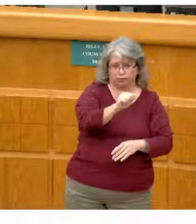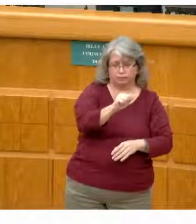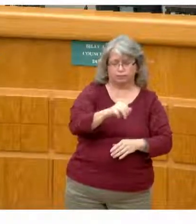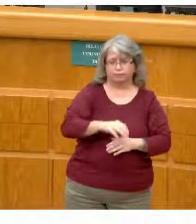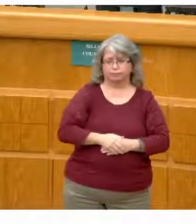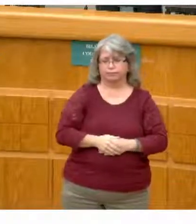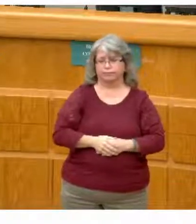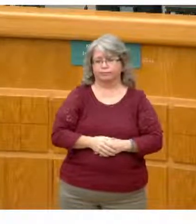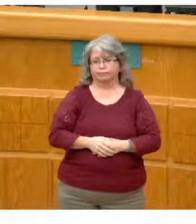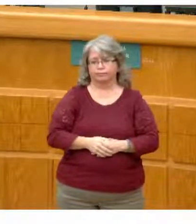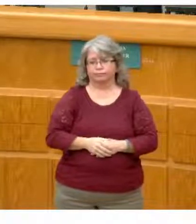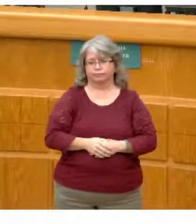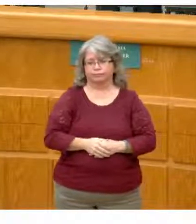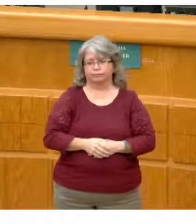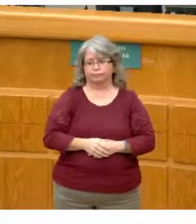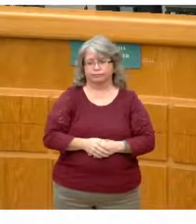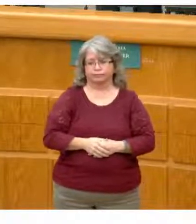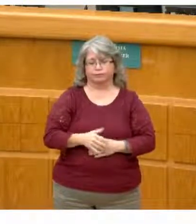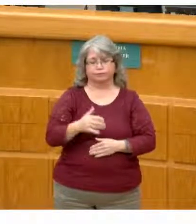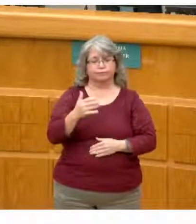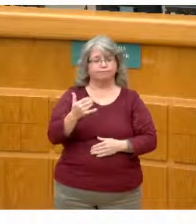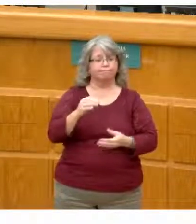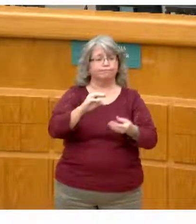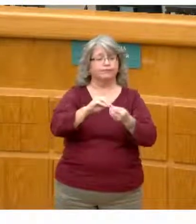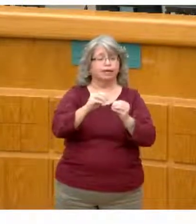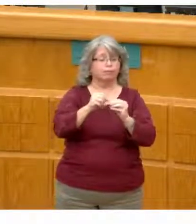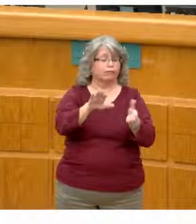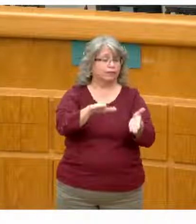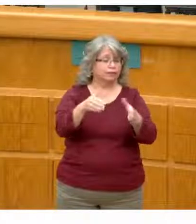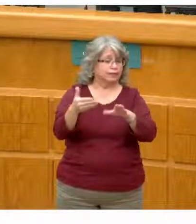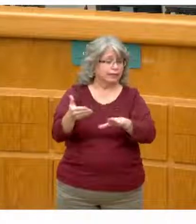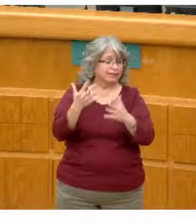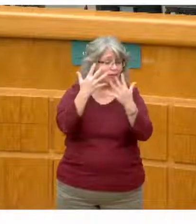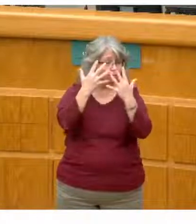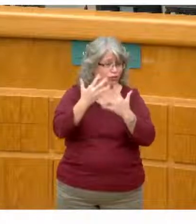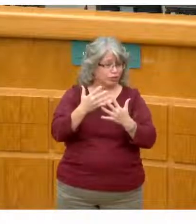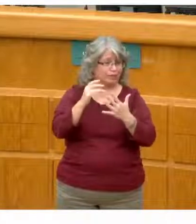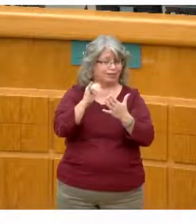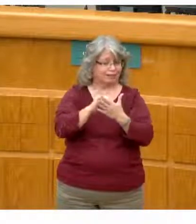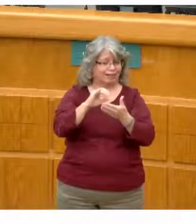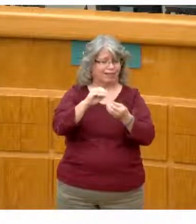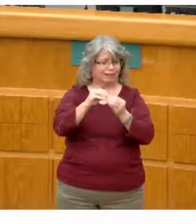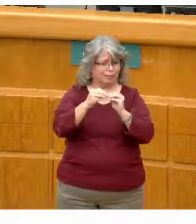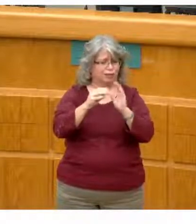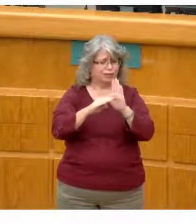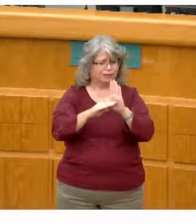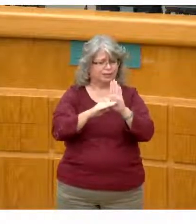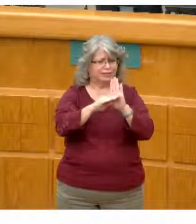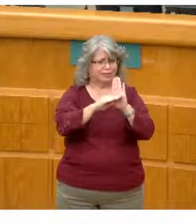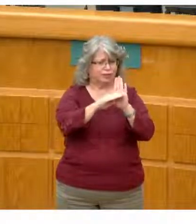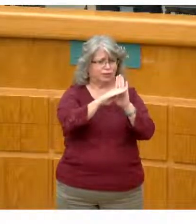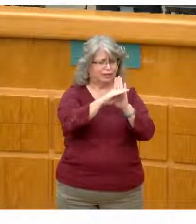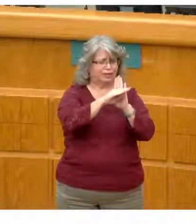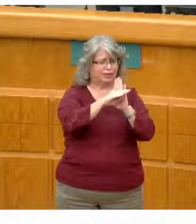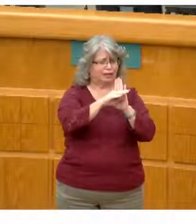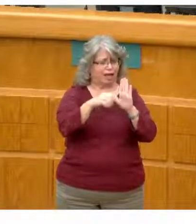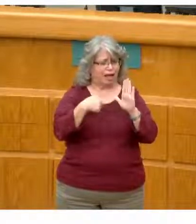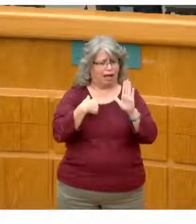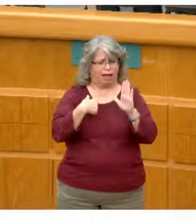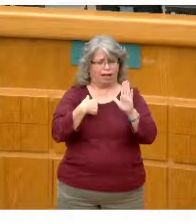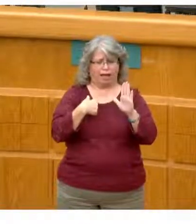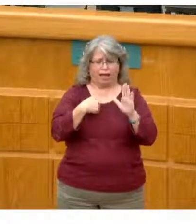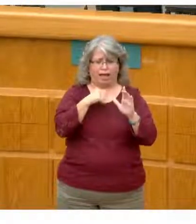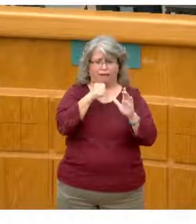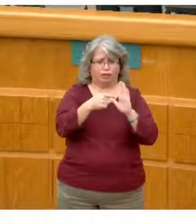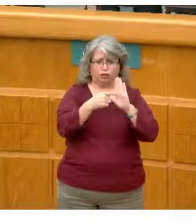Okay, and going on to fatalities, unfortunately the fatalities are increasing. I was kind of holding out hope. I haven't shown this